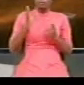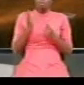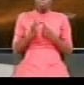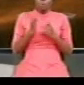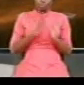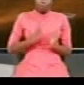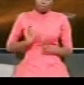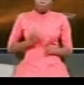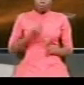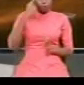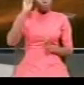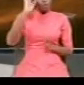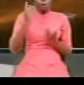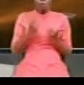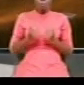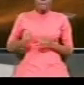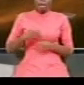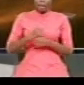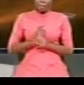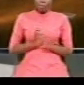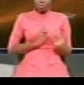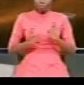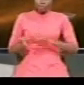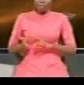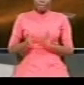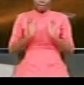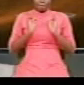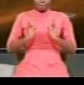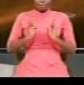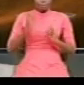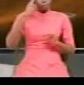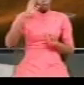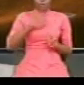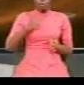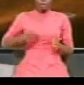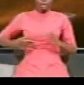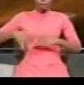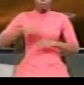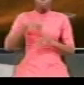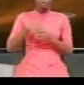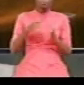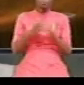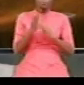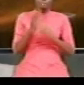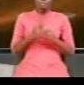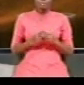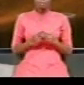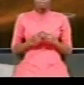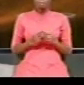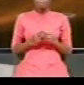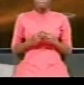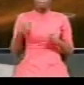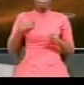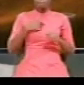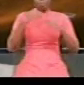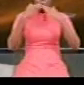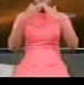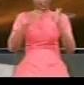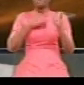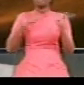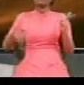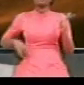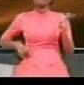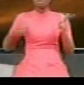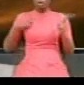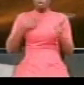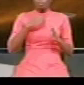for your coming. Make us ready, make us fit for your kingdom in Jesus' name. We thank you, Lord.